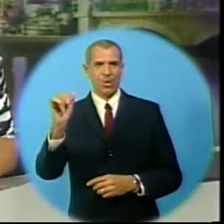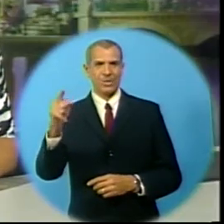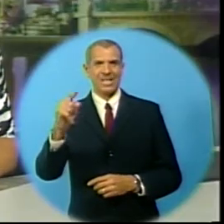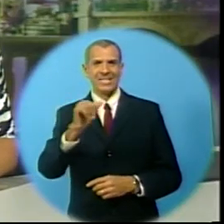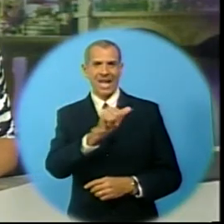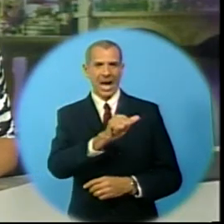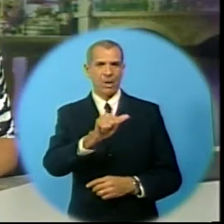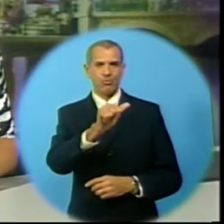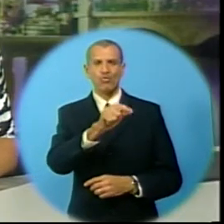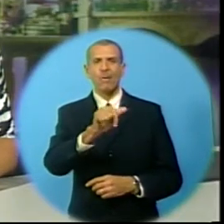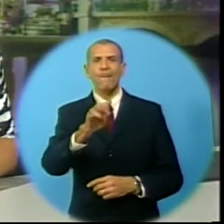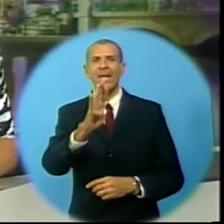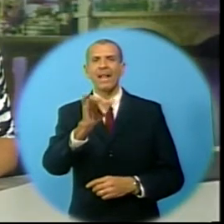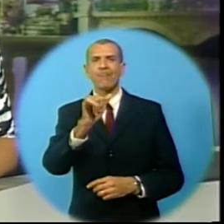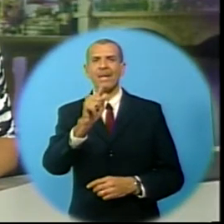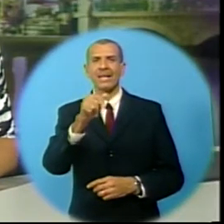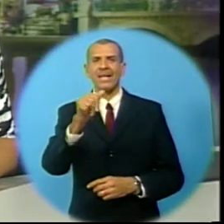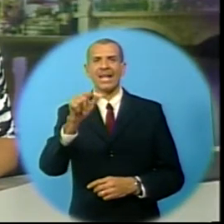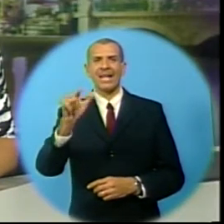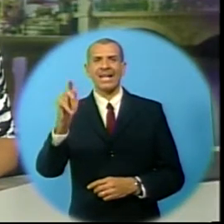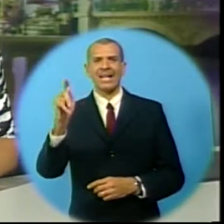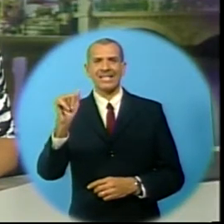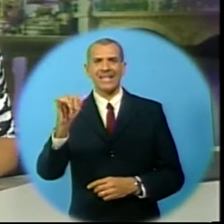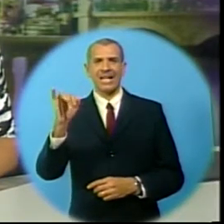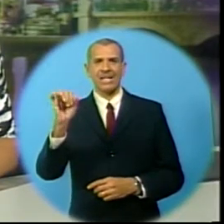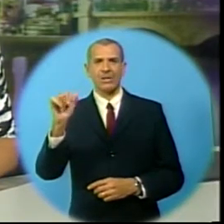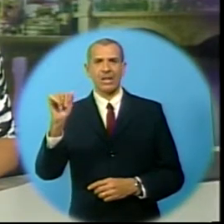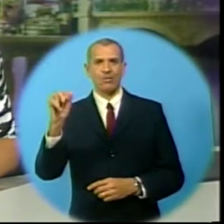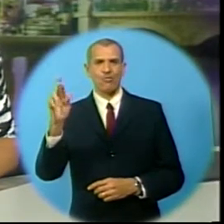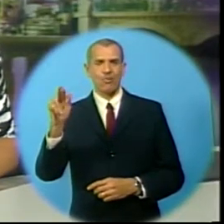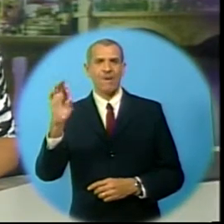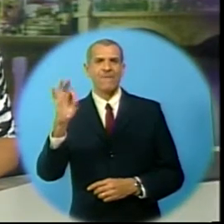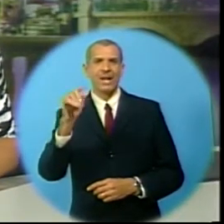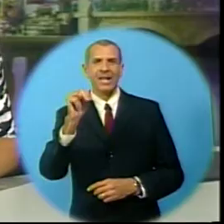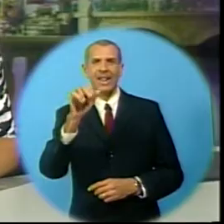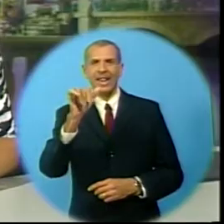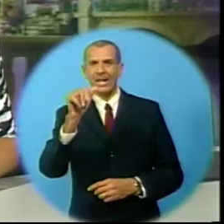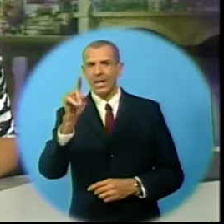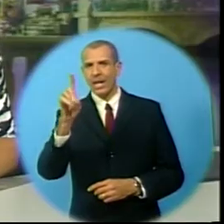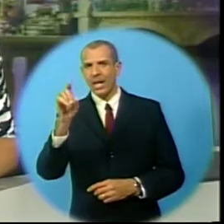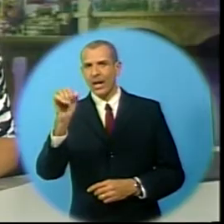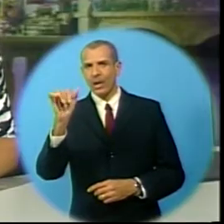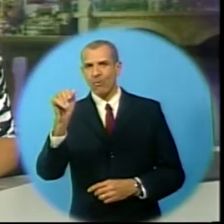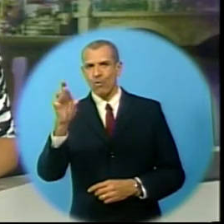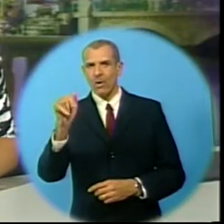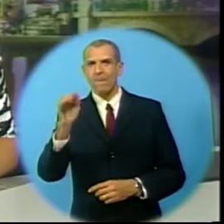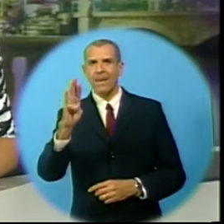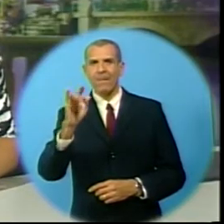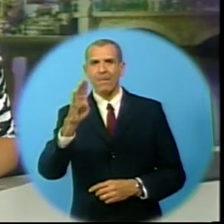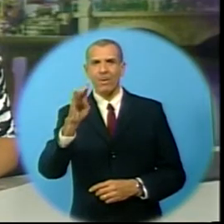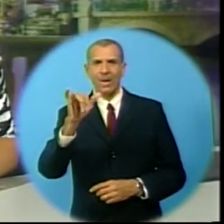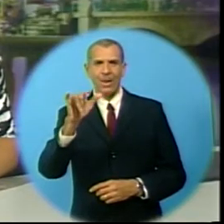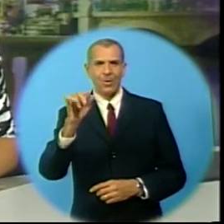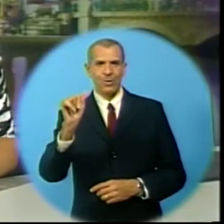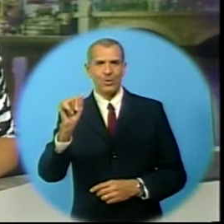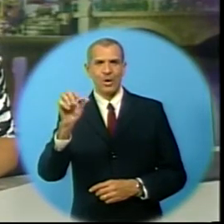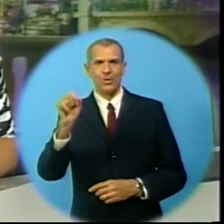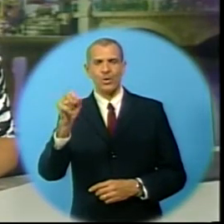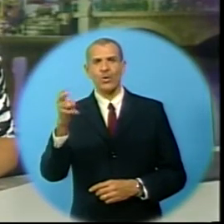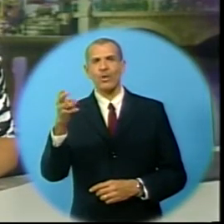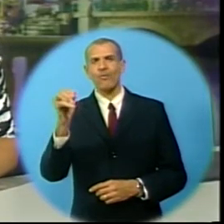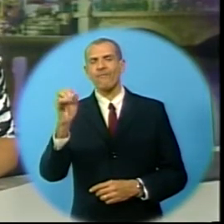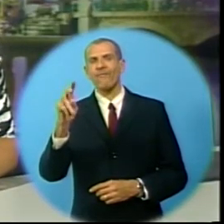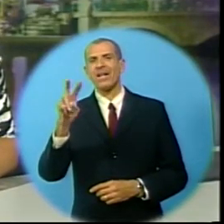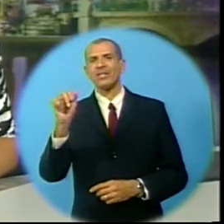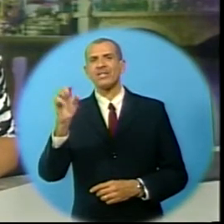Andrew, Belle Plaine, Lakes, Isolation Road, Franklin Duglin Road, Babylon, Walkers, Shorey Village, Chalky